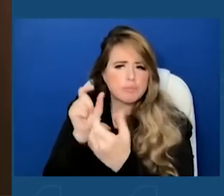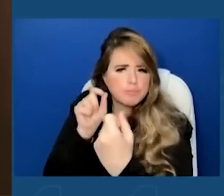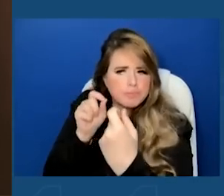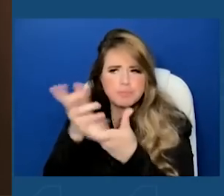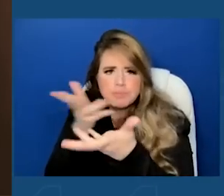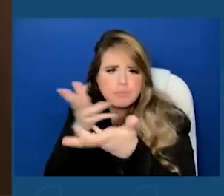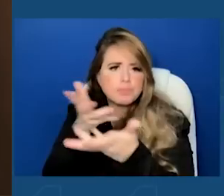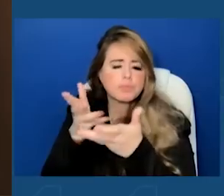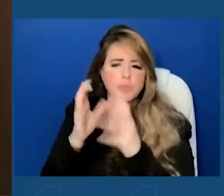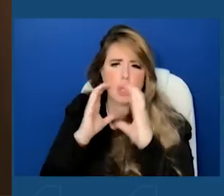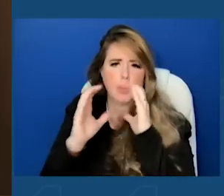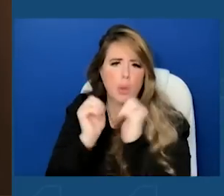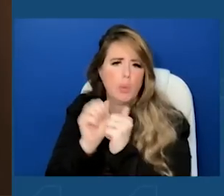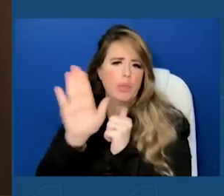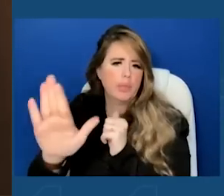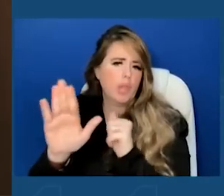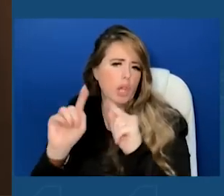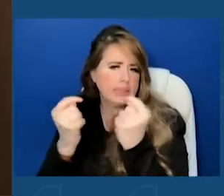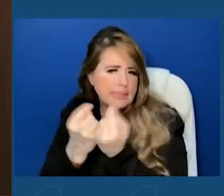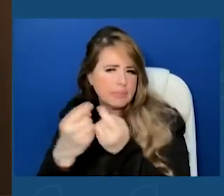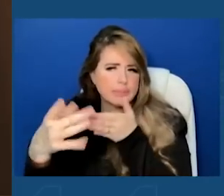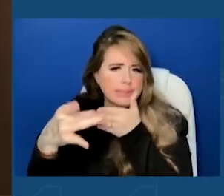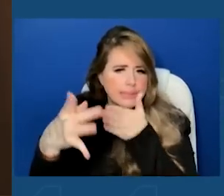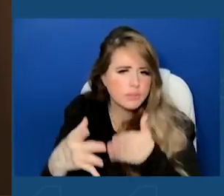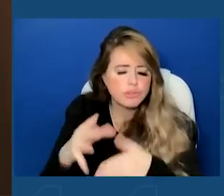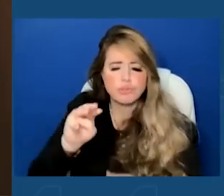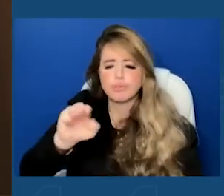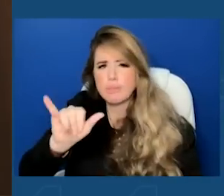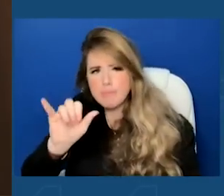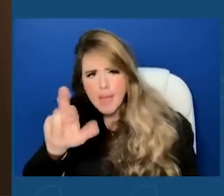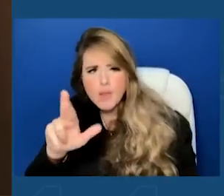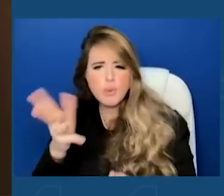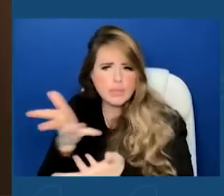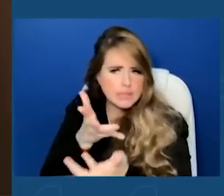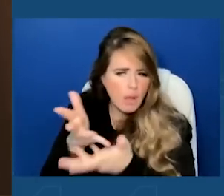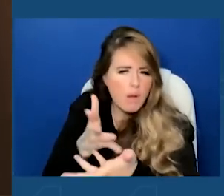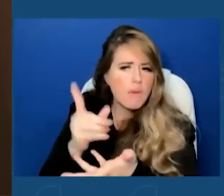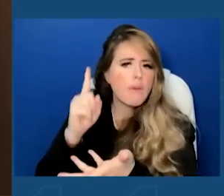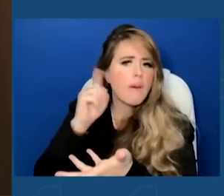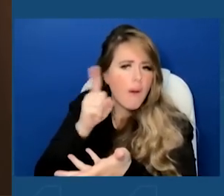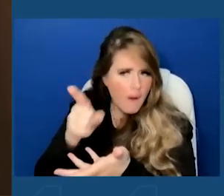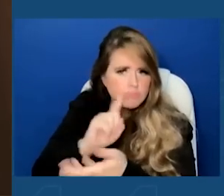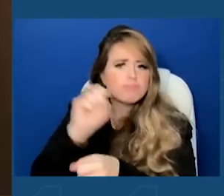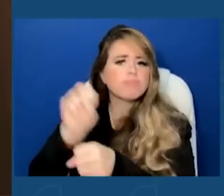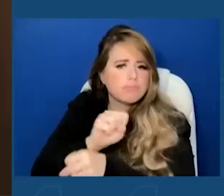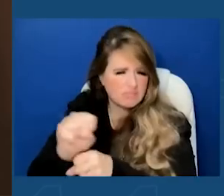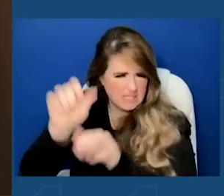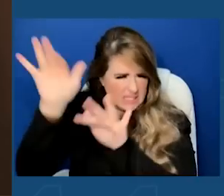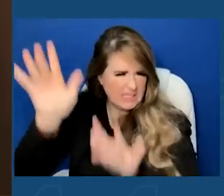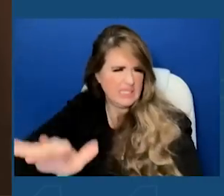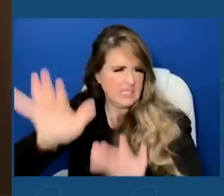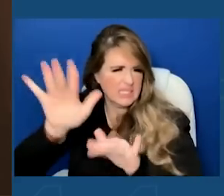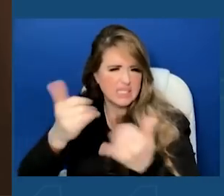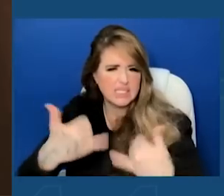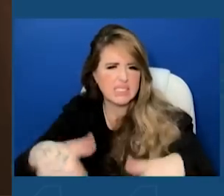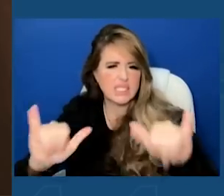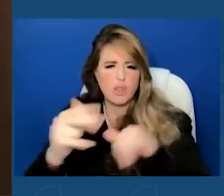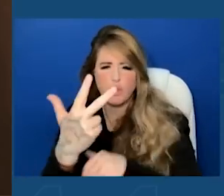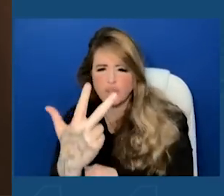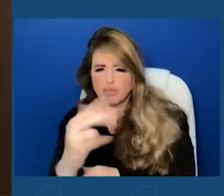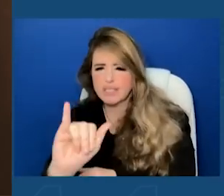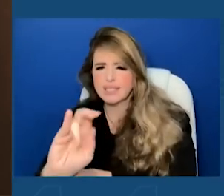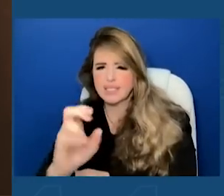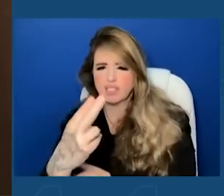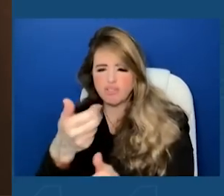county and the mayor of Watertown. They're continuing to get more snow. Another 3 inches per hour is coming down, and some of the roads in that